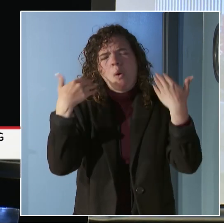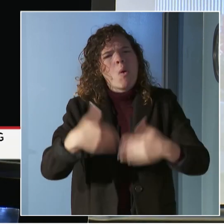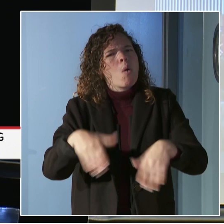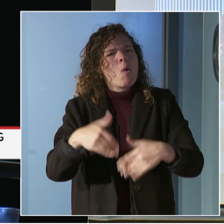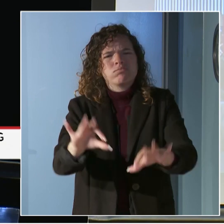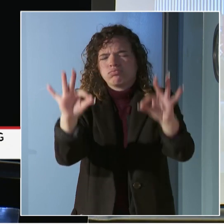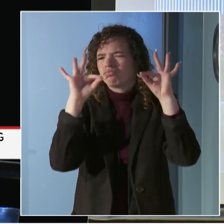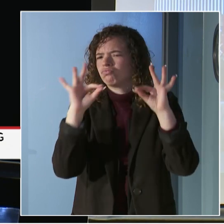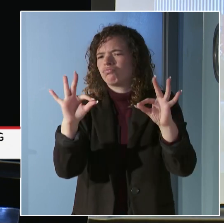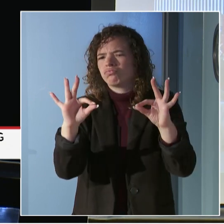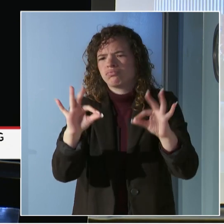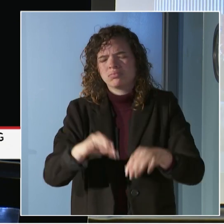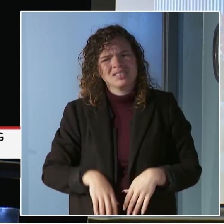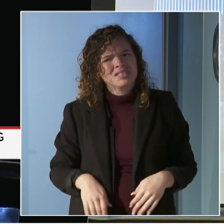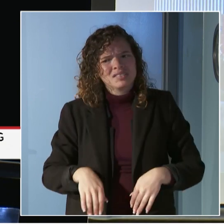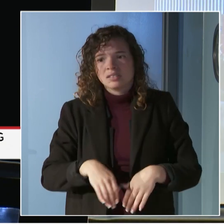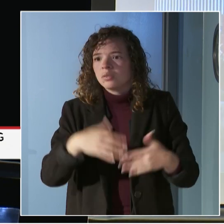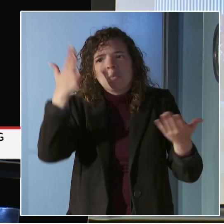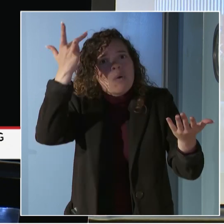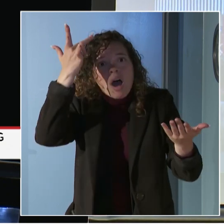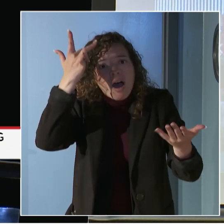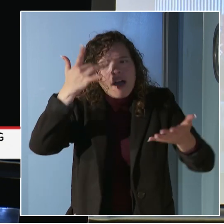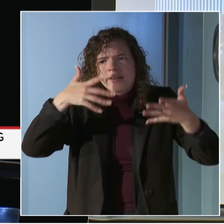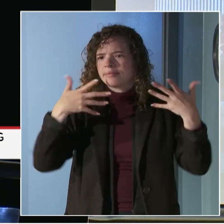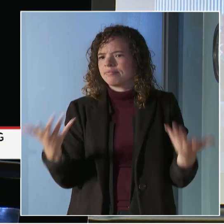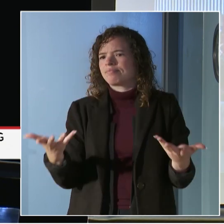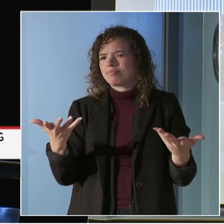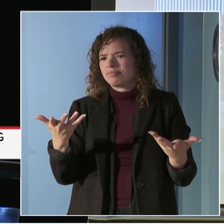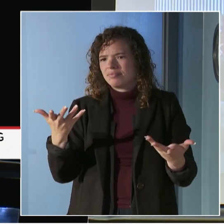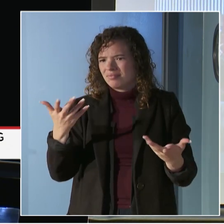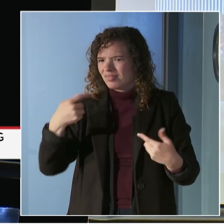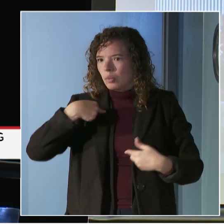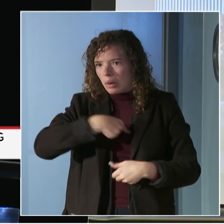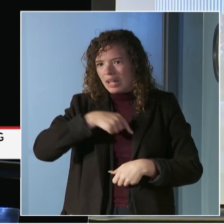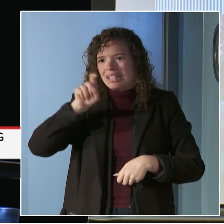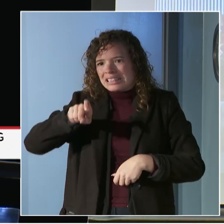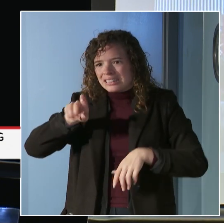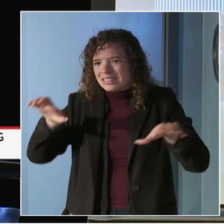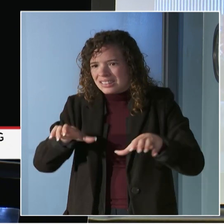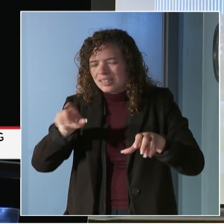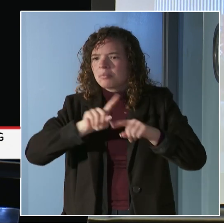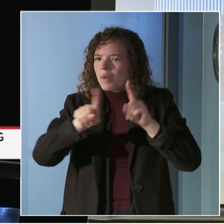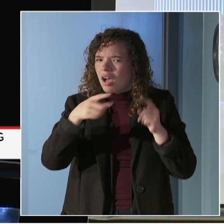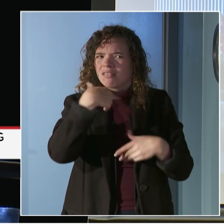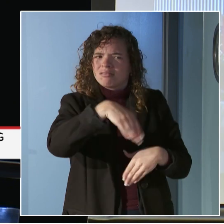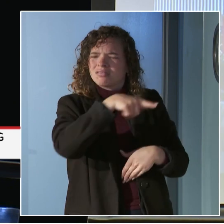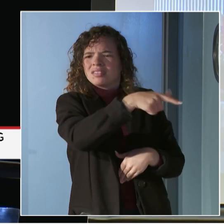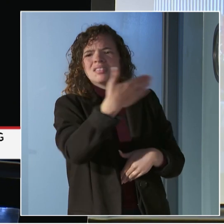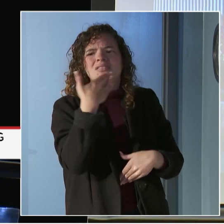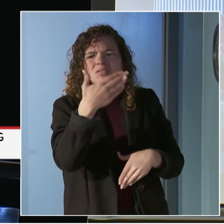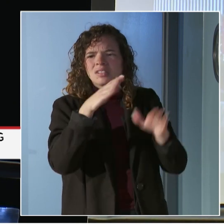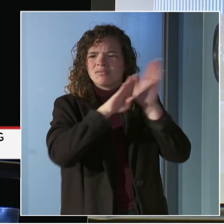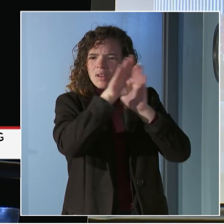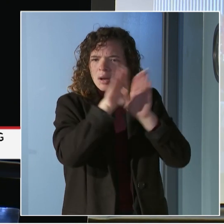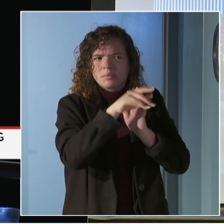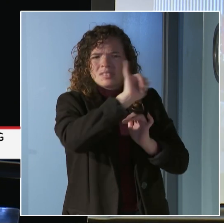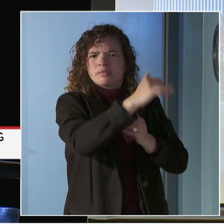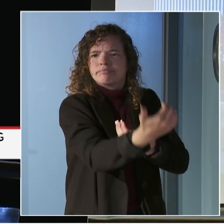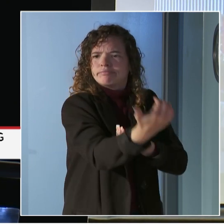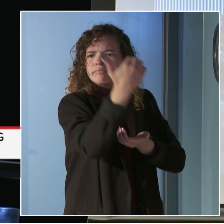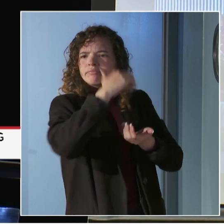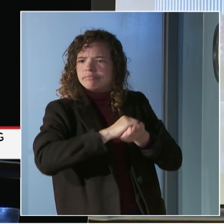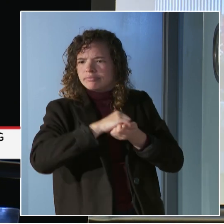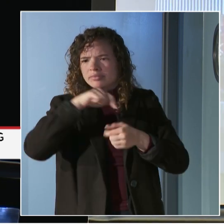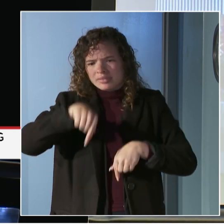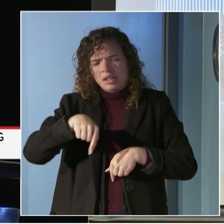Because, guess what? To get the things that we need quality developers that are willing to partner with the city on our goals.